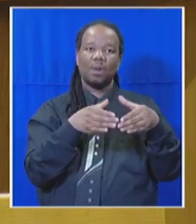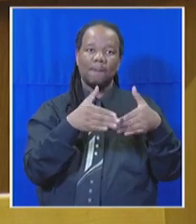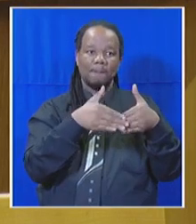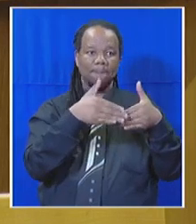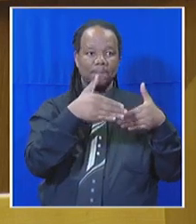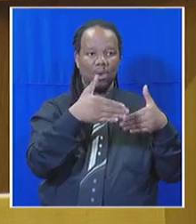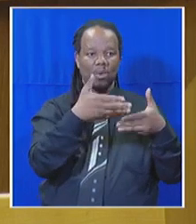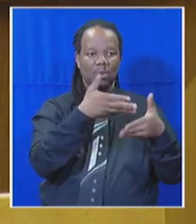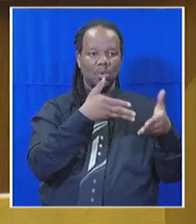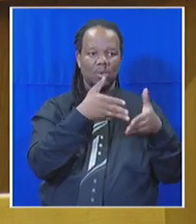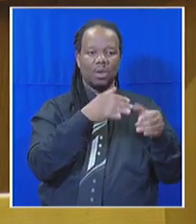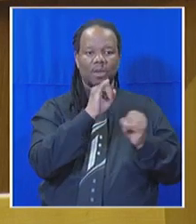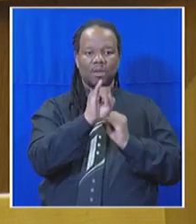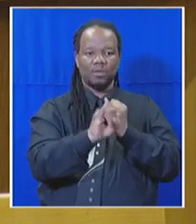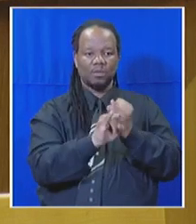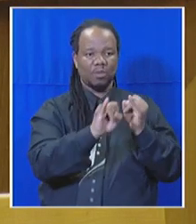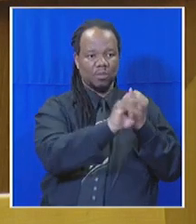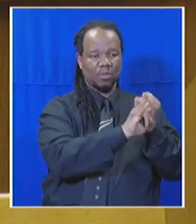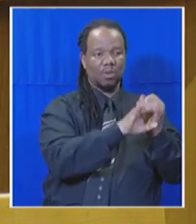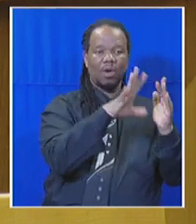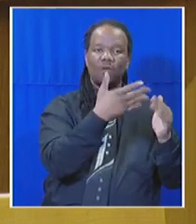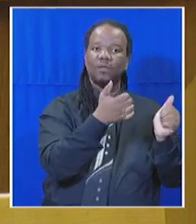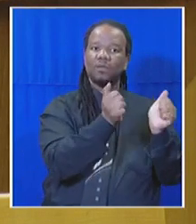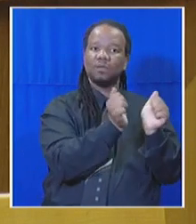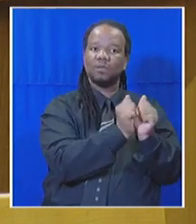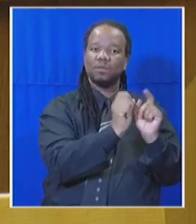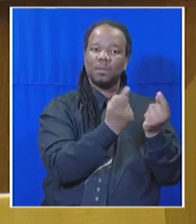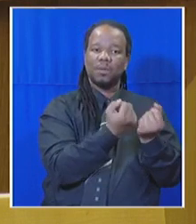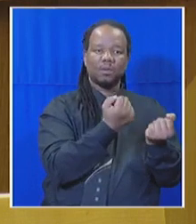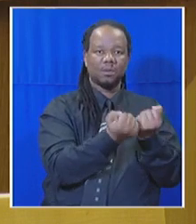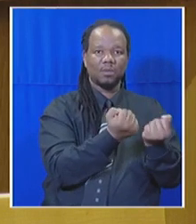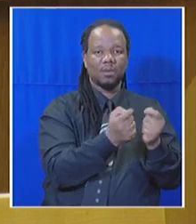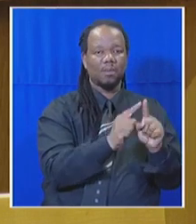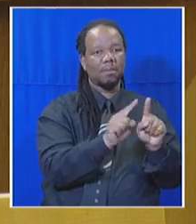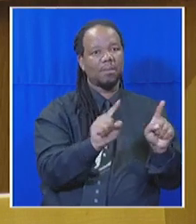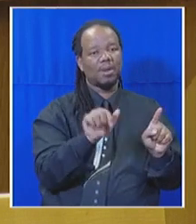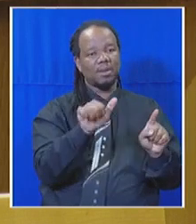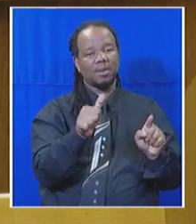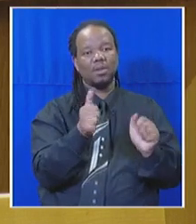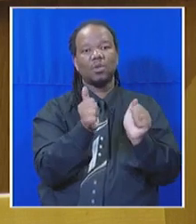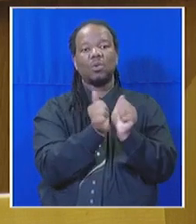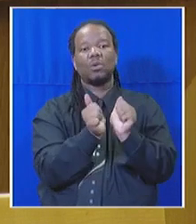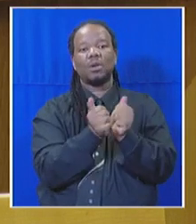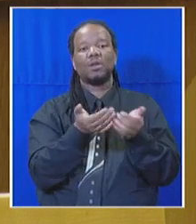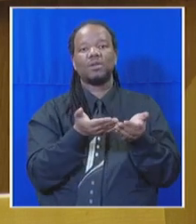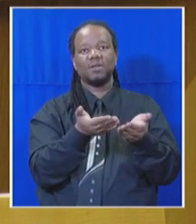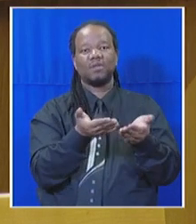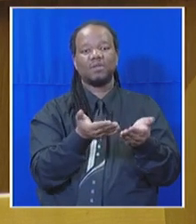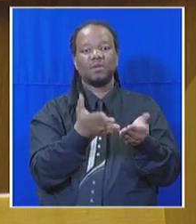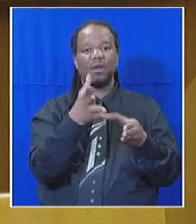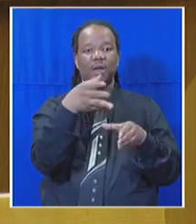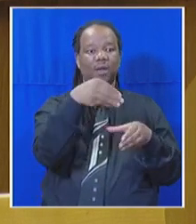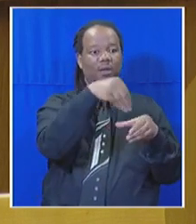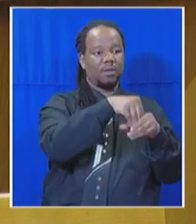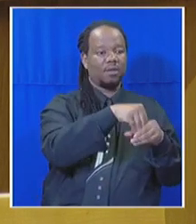worthy institutions that fall under the justice vote, it remains an undeniable fact that correctional services, by virtue of being included in this portfolio